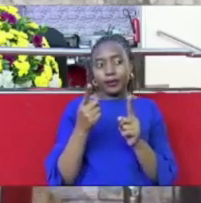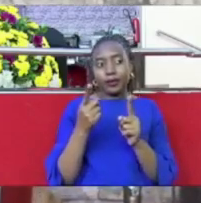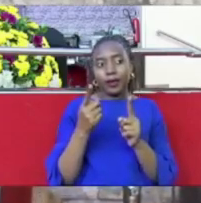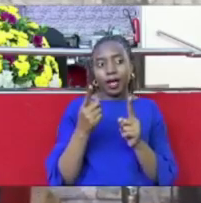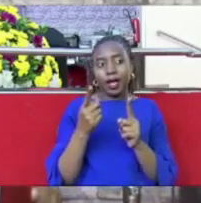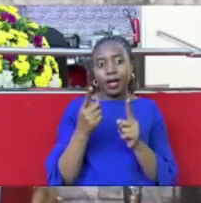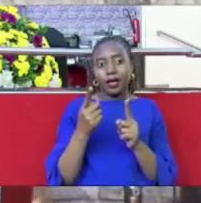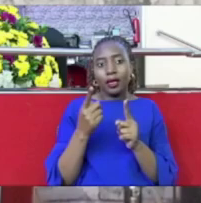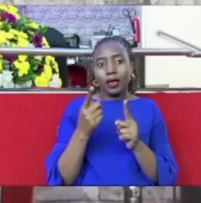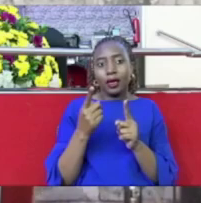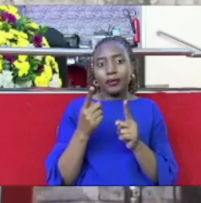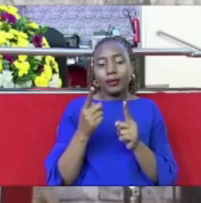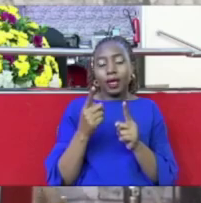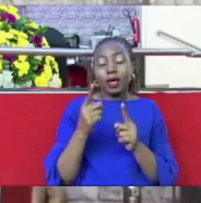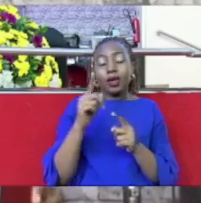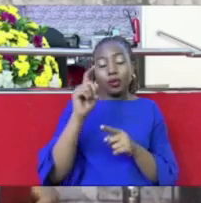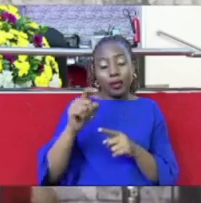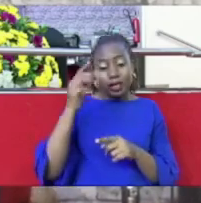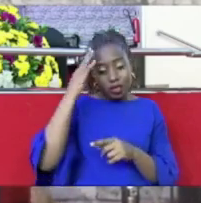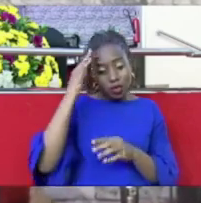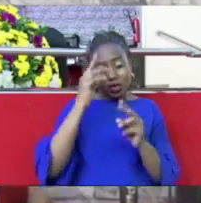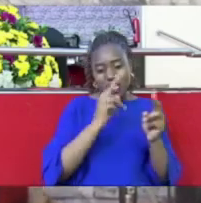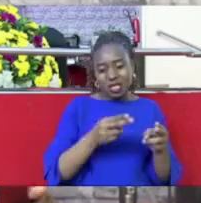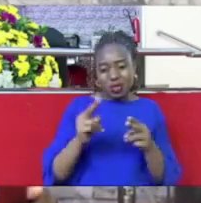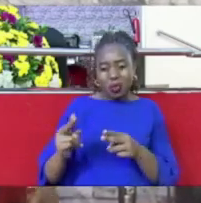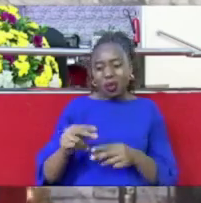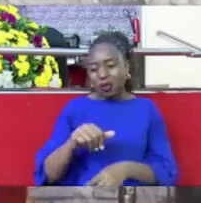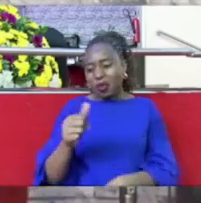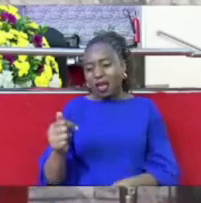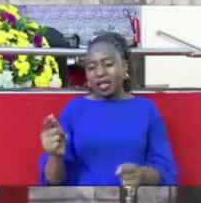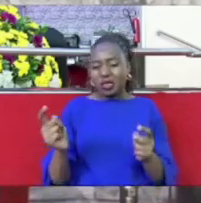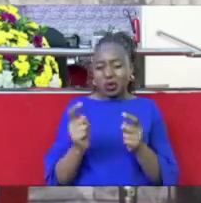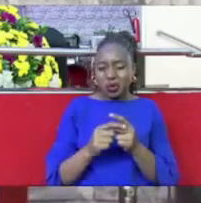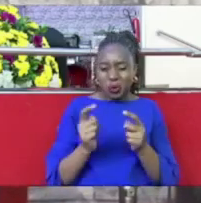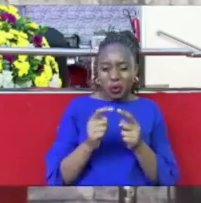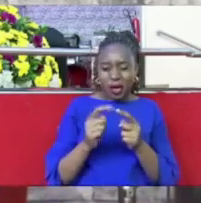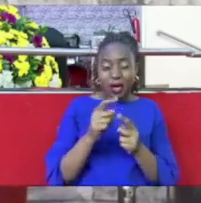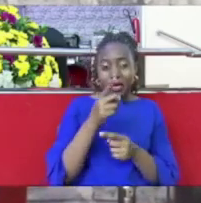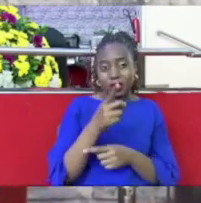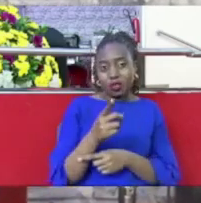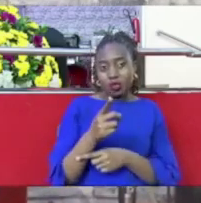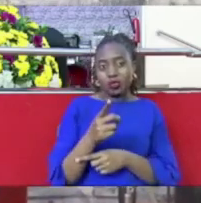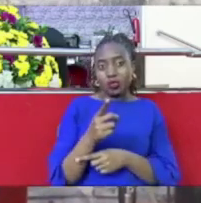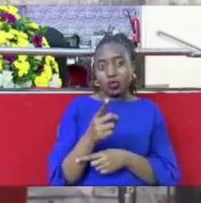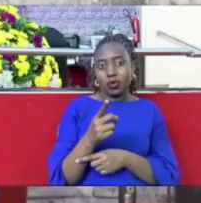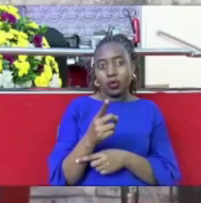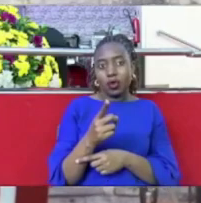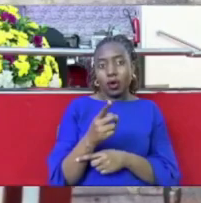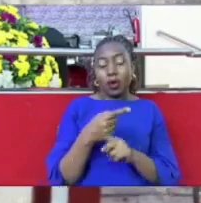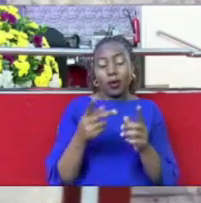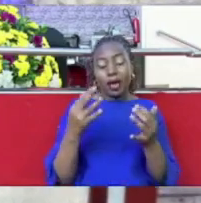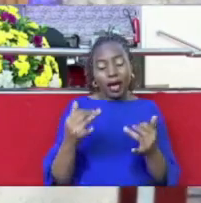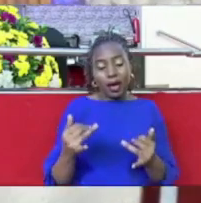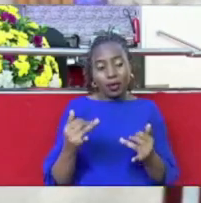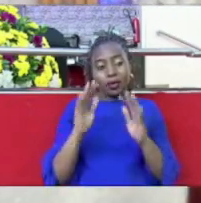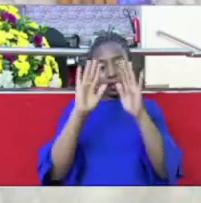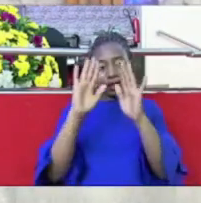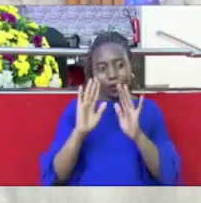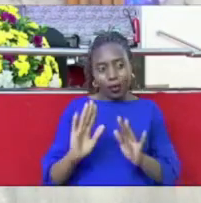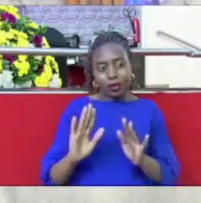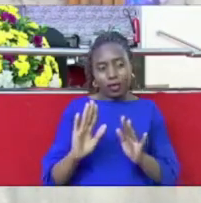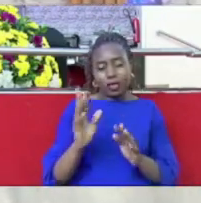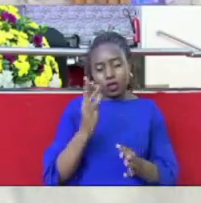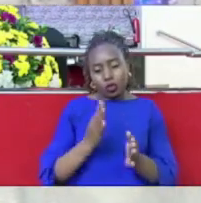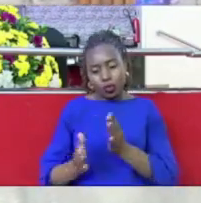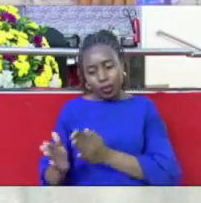lazima litafanyika mradi unaishi. You'll be offended again and again. Mara kwa mara utakuwa unakwazwa. So you better brace yourself. Hivyo basi lazima